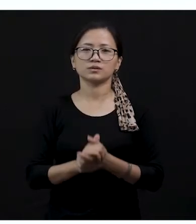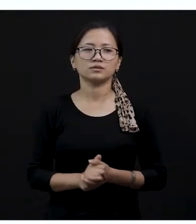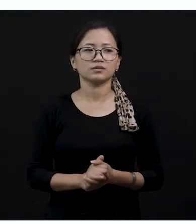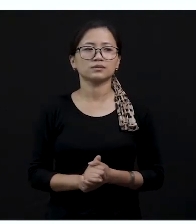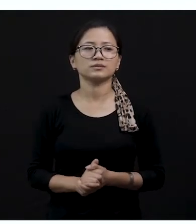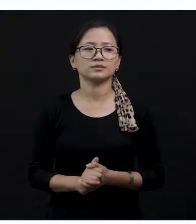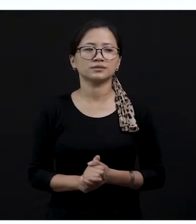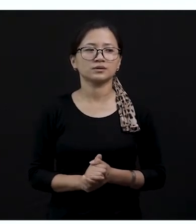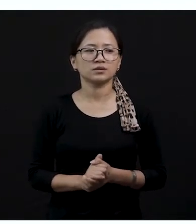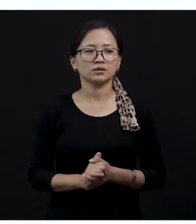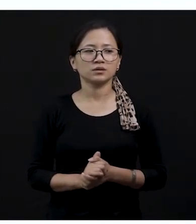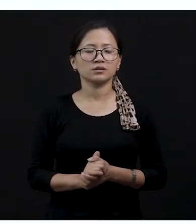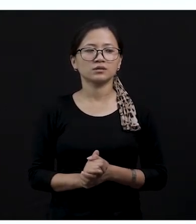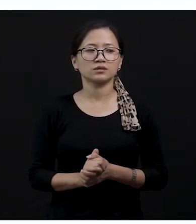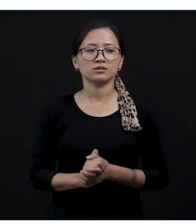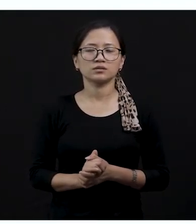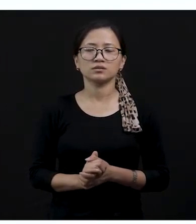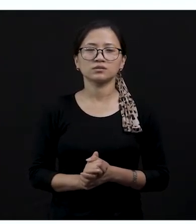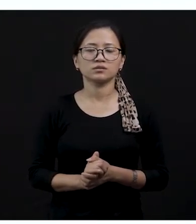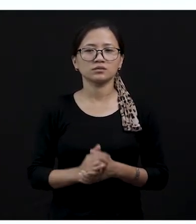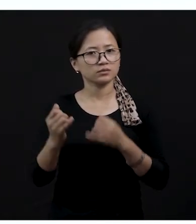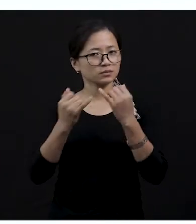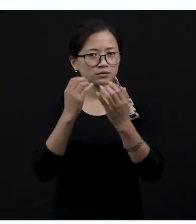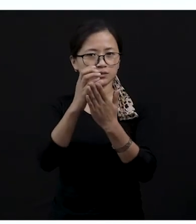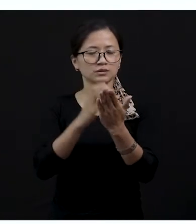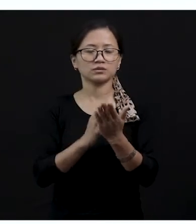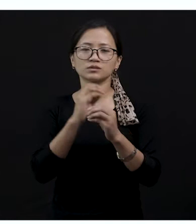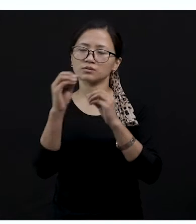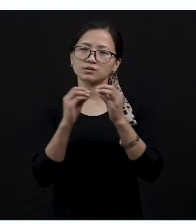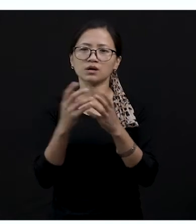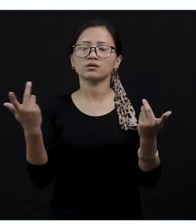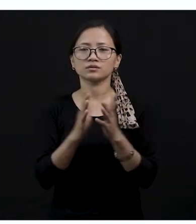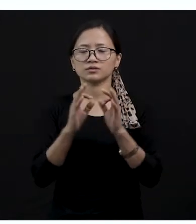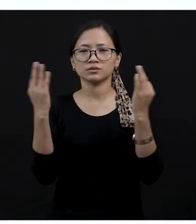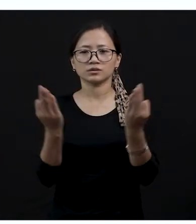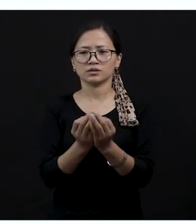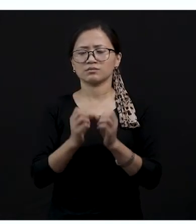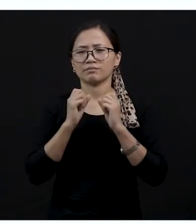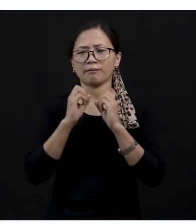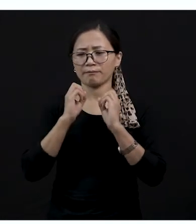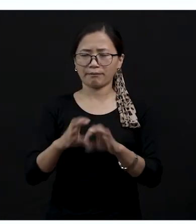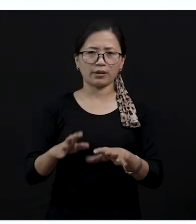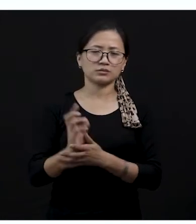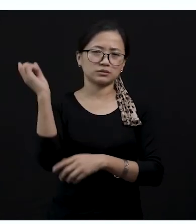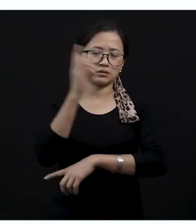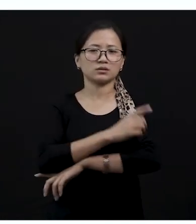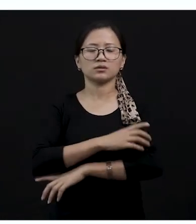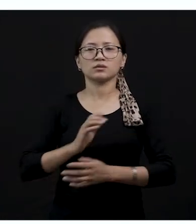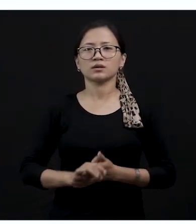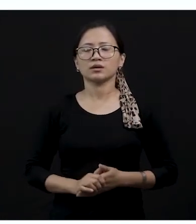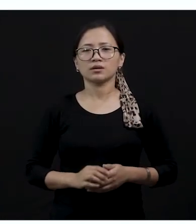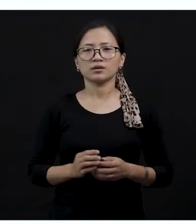about, okay? See, the poem is about how the family were having a bad day, but it